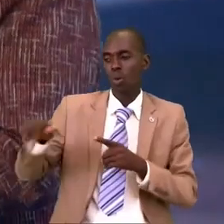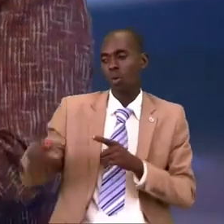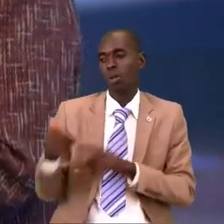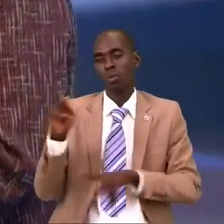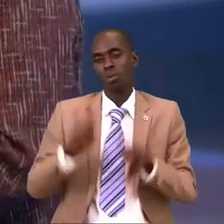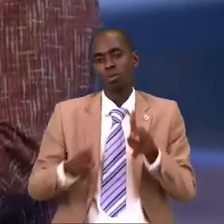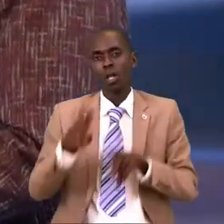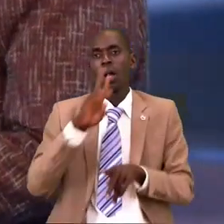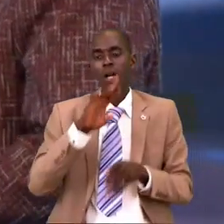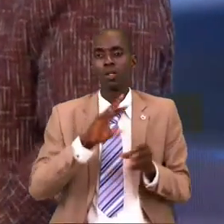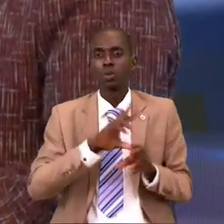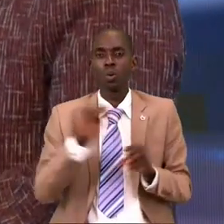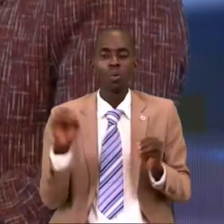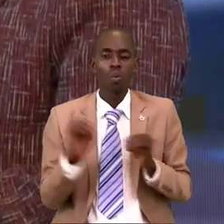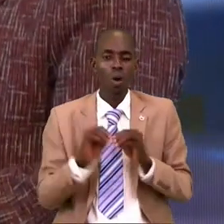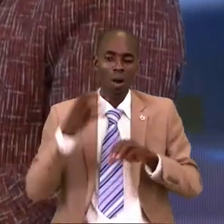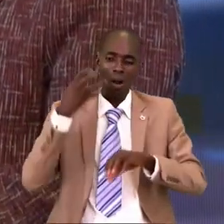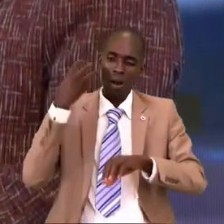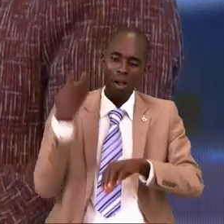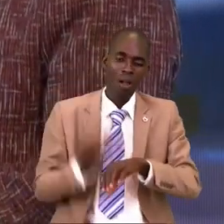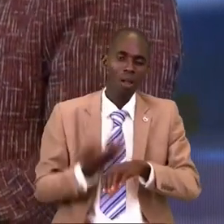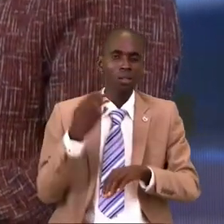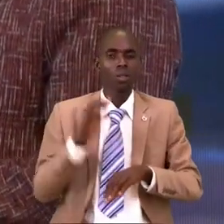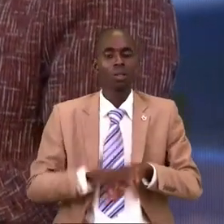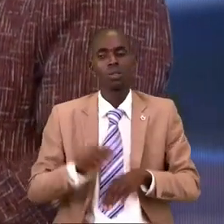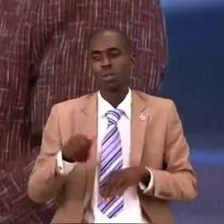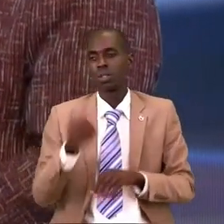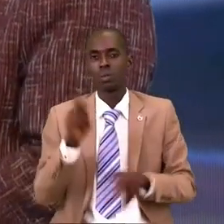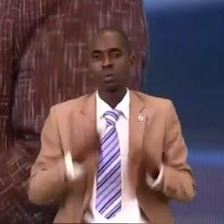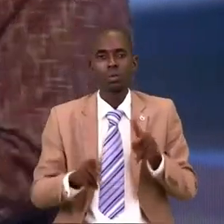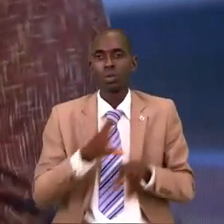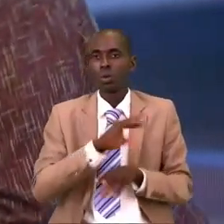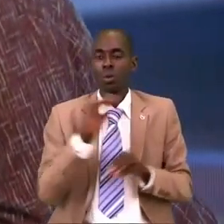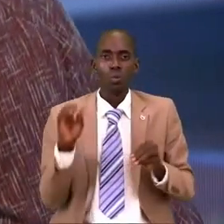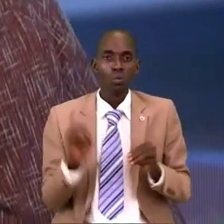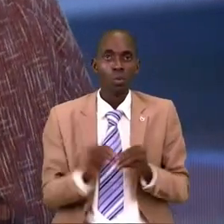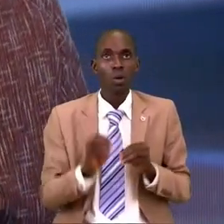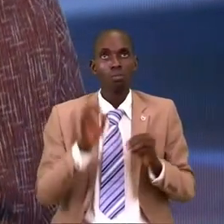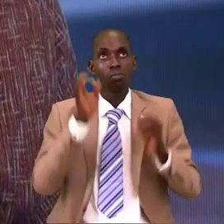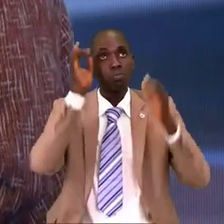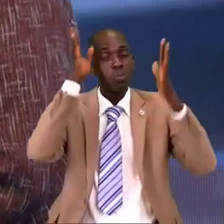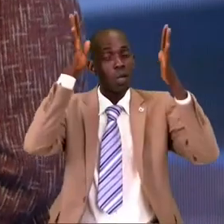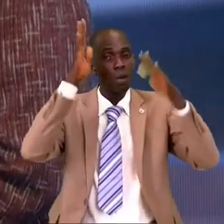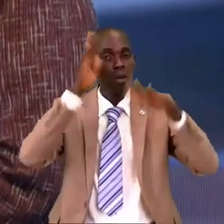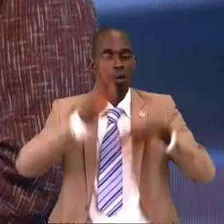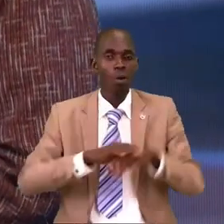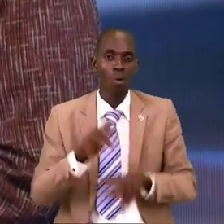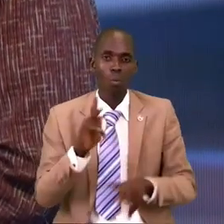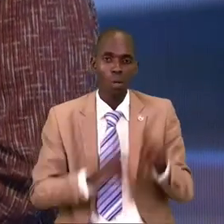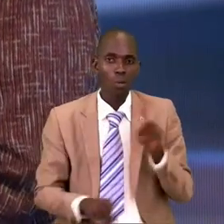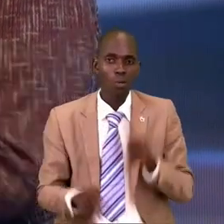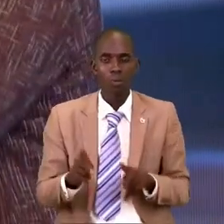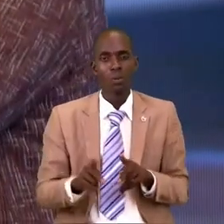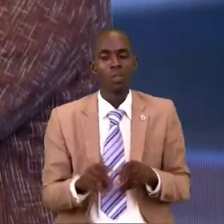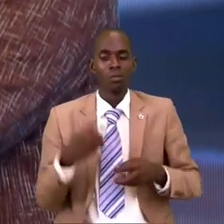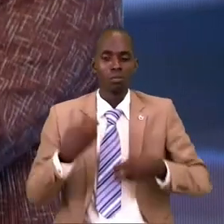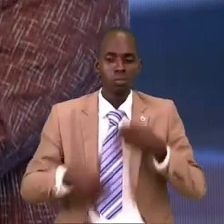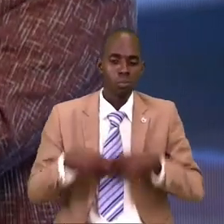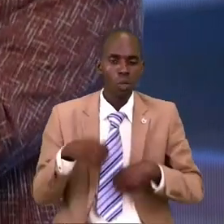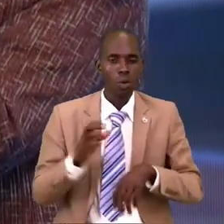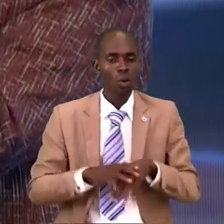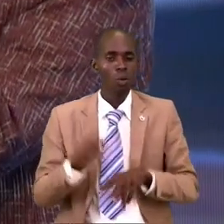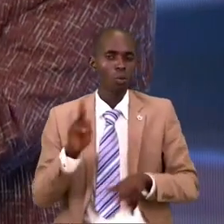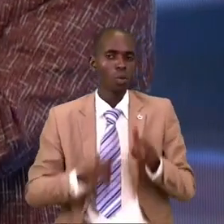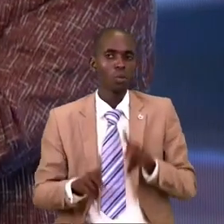the past people could not walk along with you, and everybody feared you, and everybody bent. Anywhere you were, people knew,